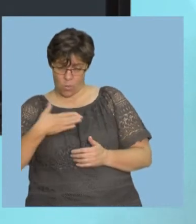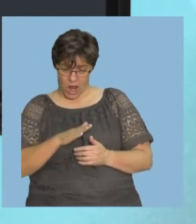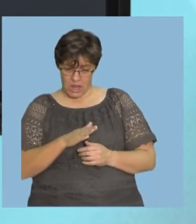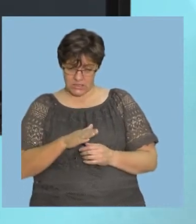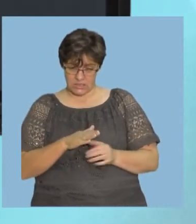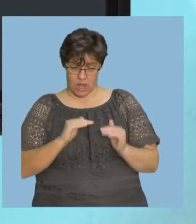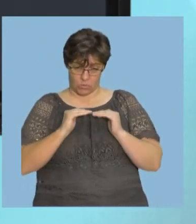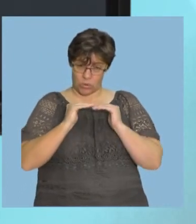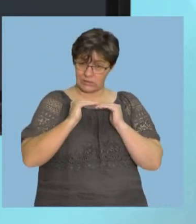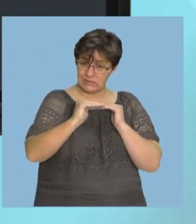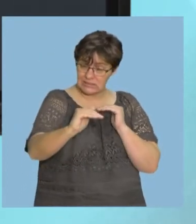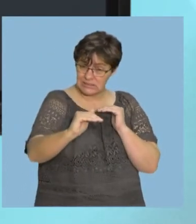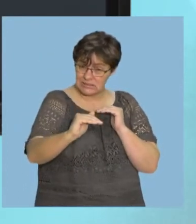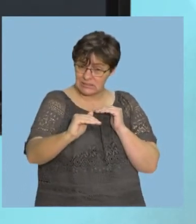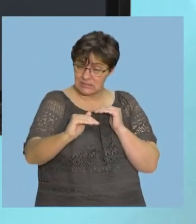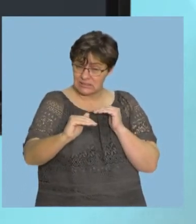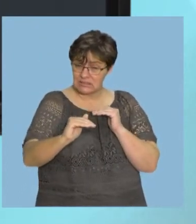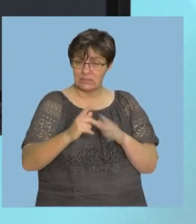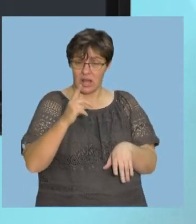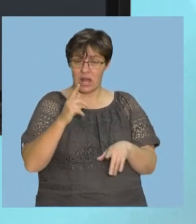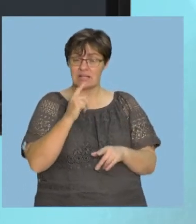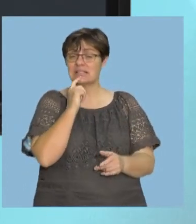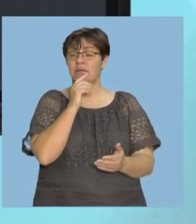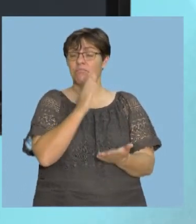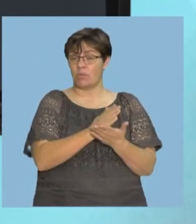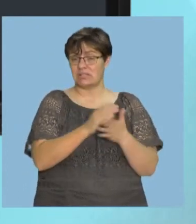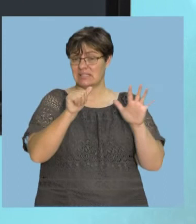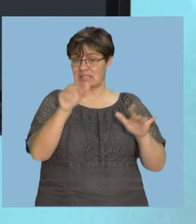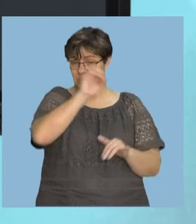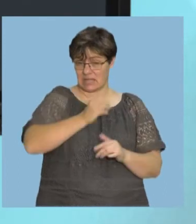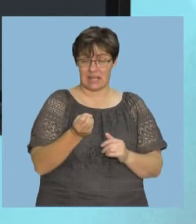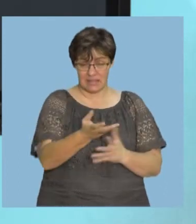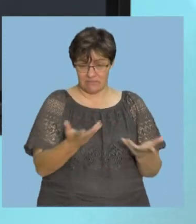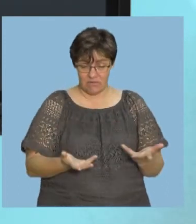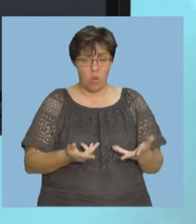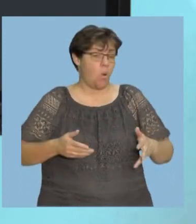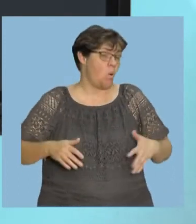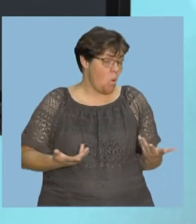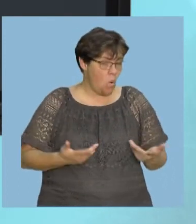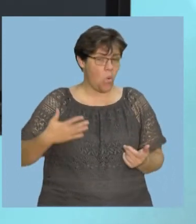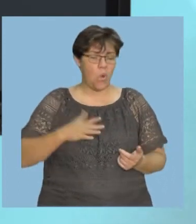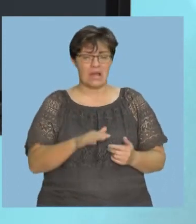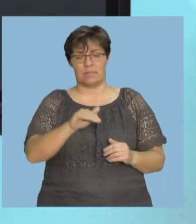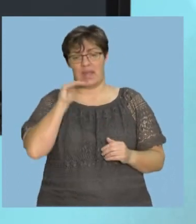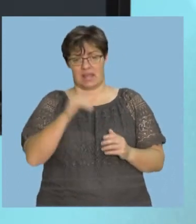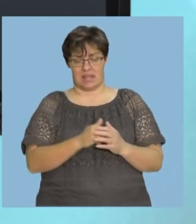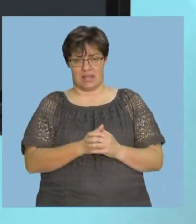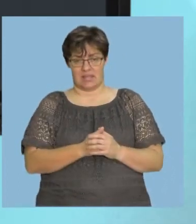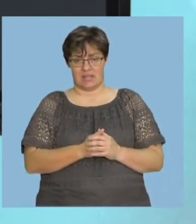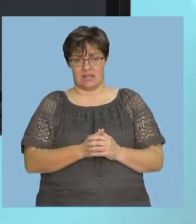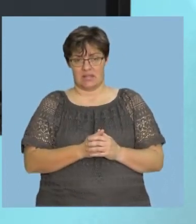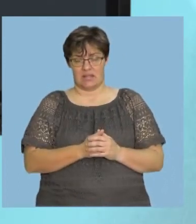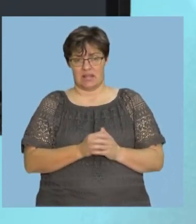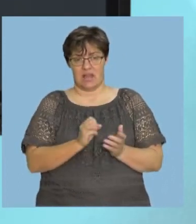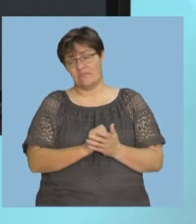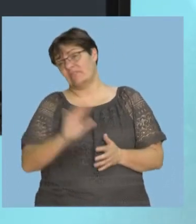be consistent, that will give you, if they promise 60%, they'll give you the 6%? Or do you want the bank that will give you